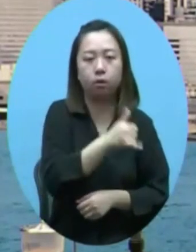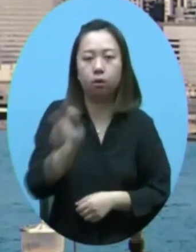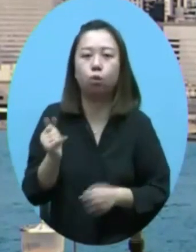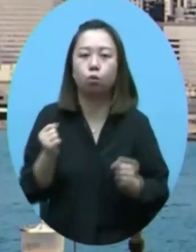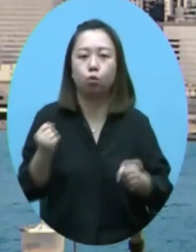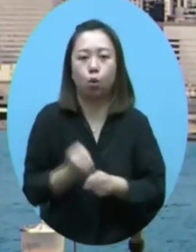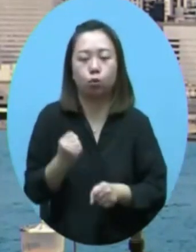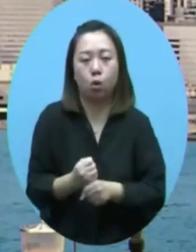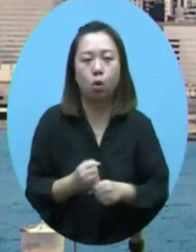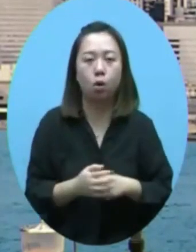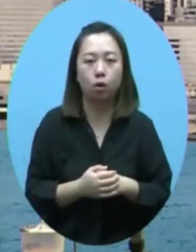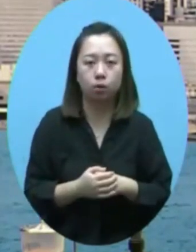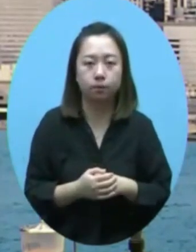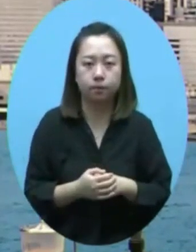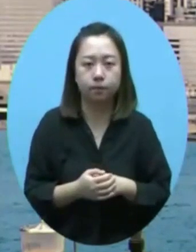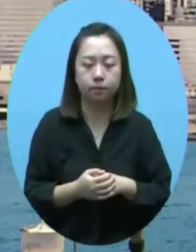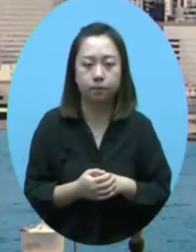and they work for both homes.